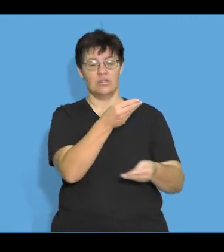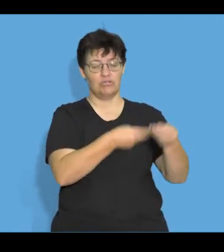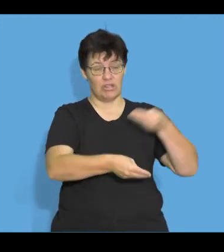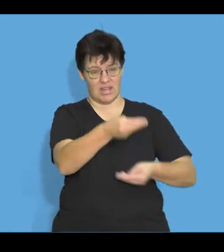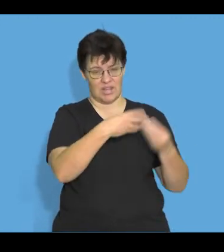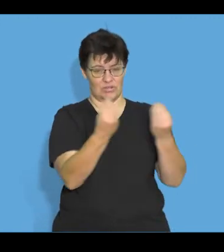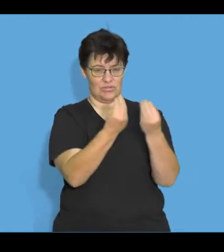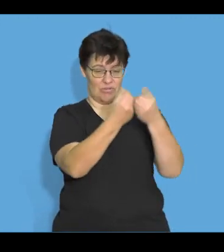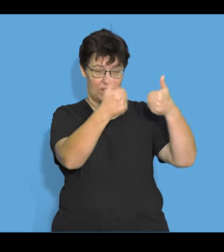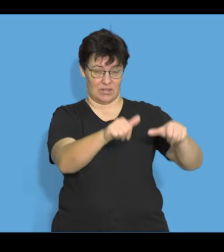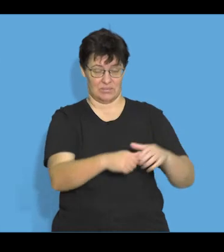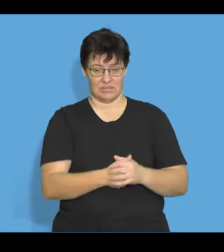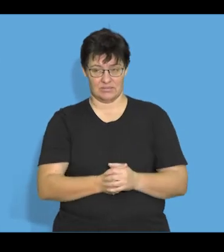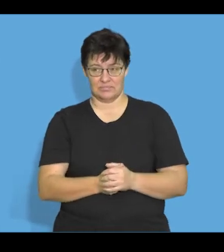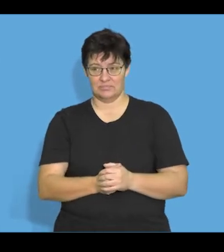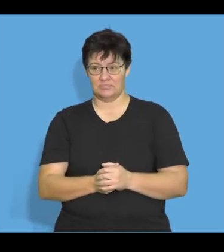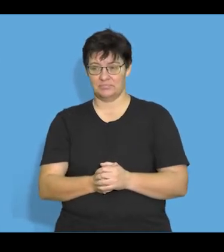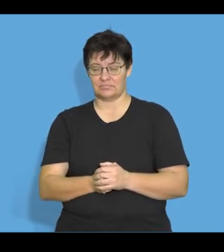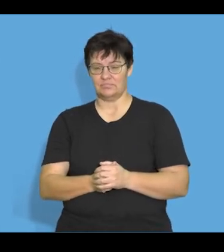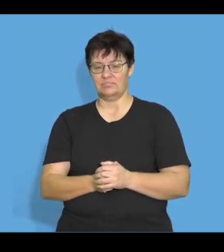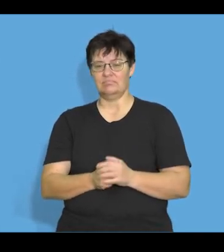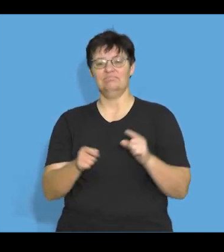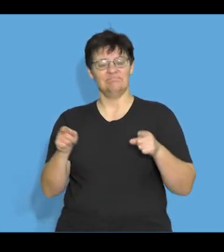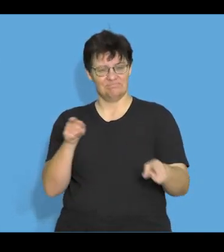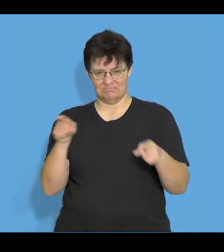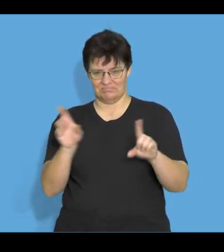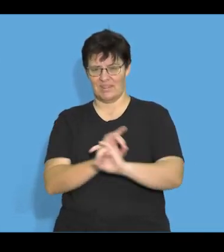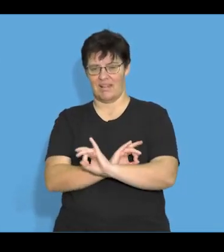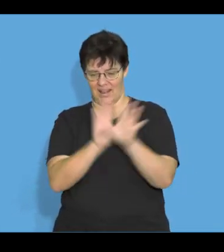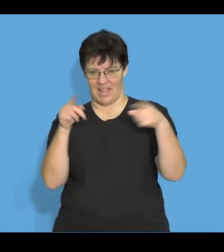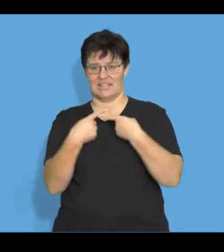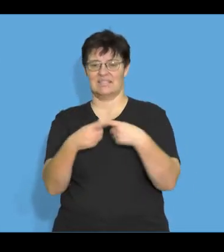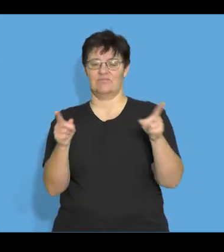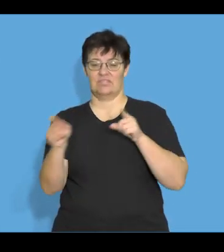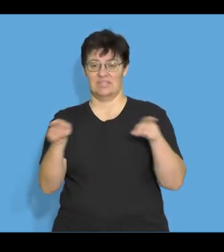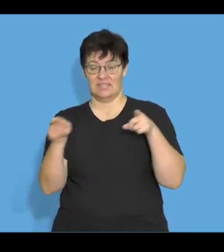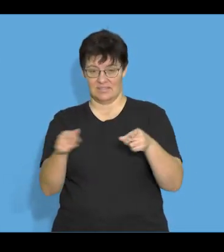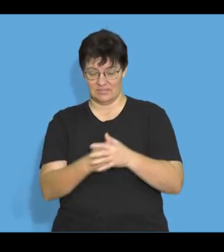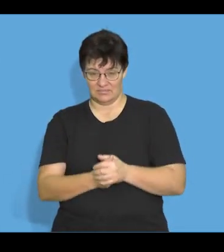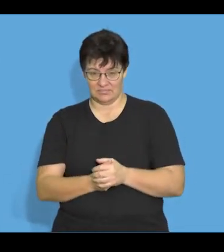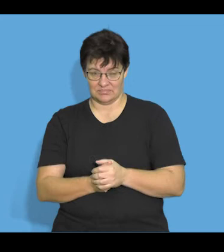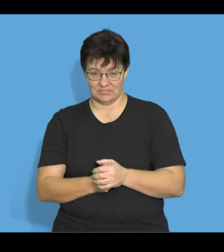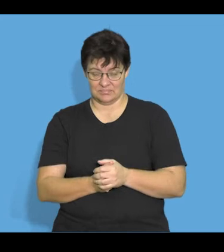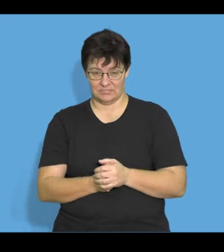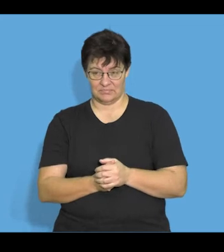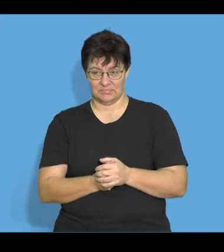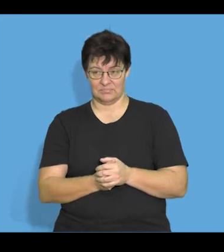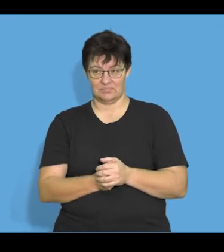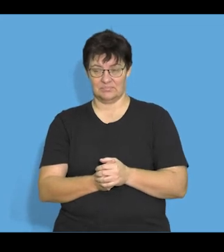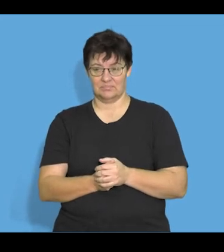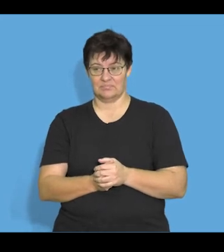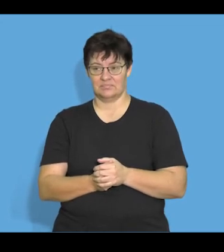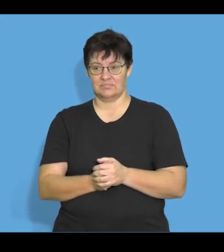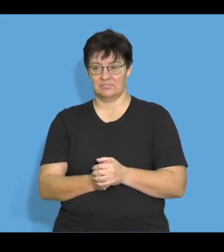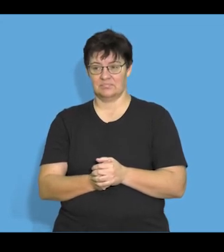account. Right? So that will give you a clear indication of what the two systems entail. Right,